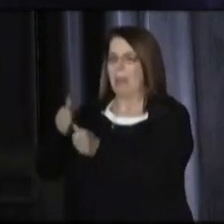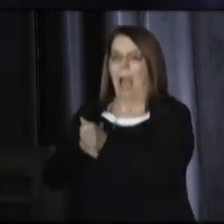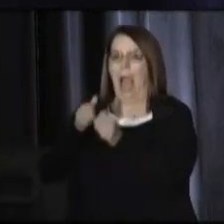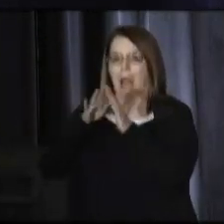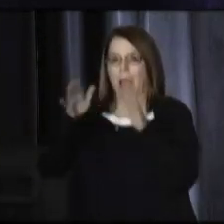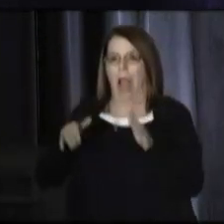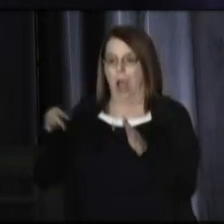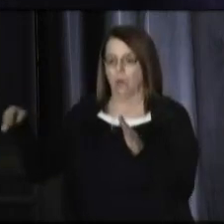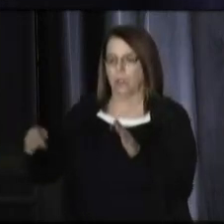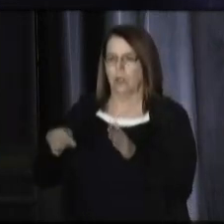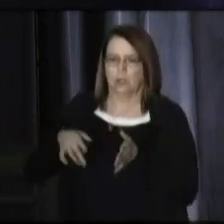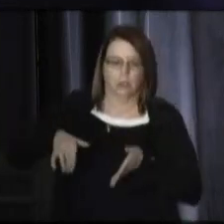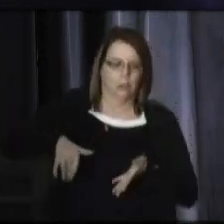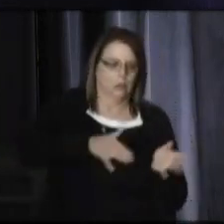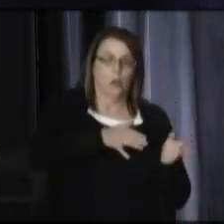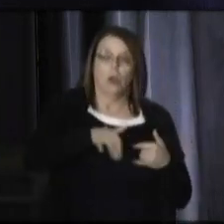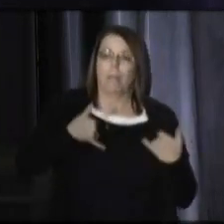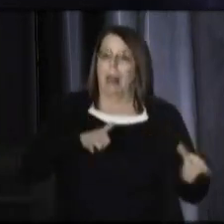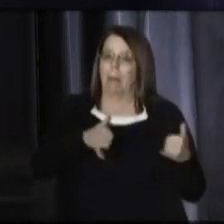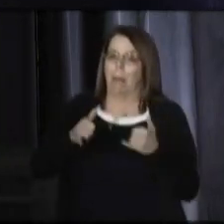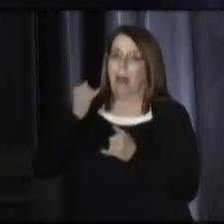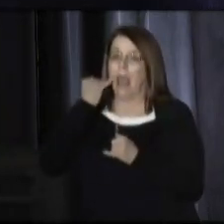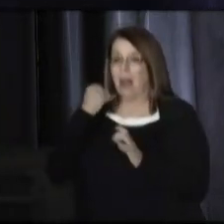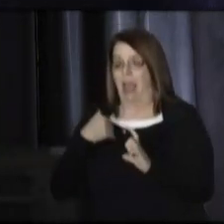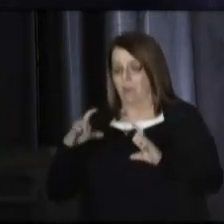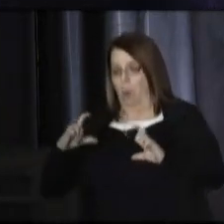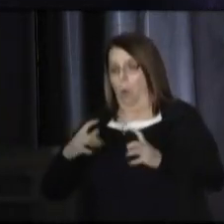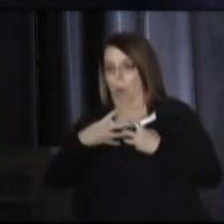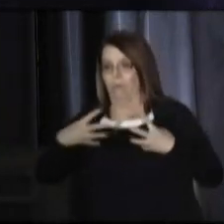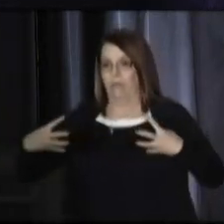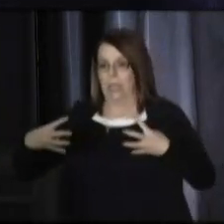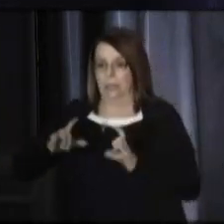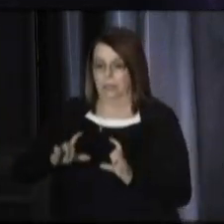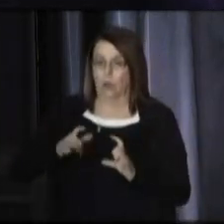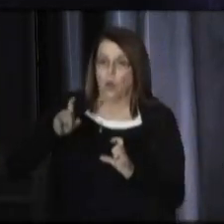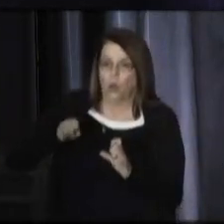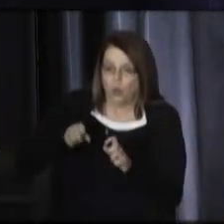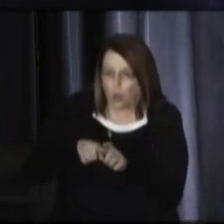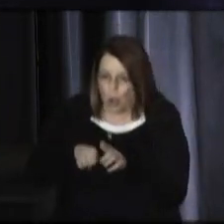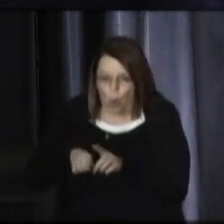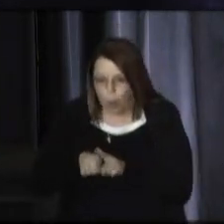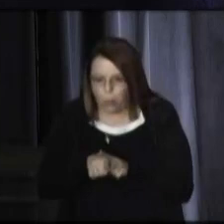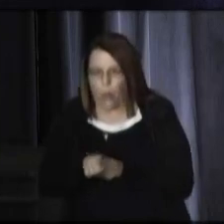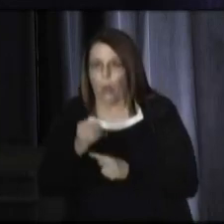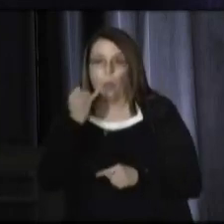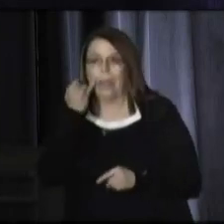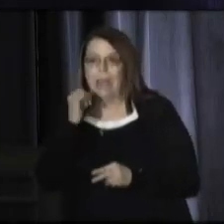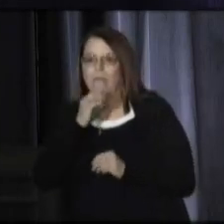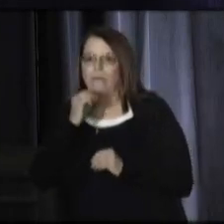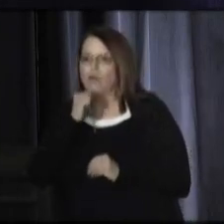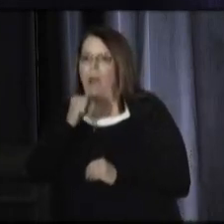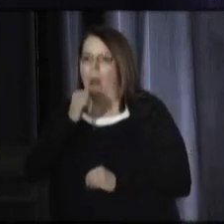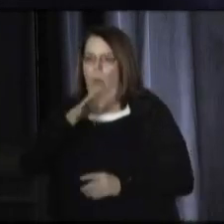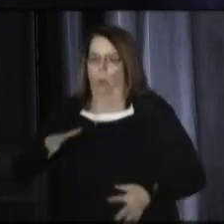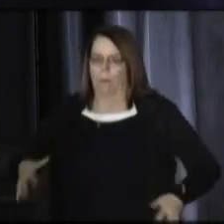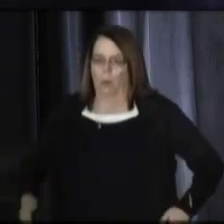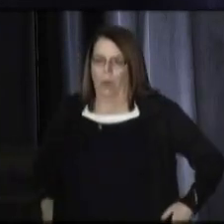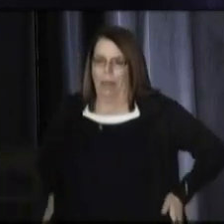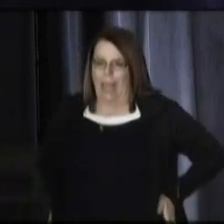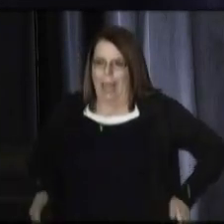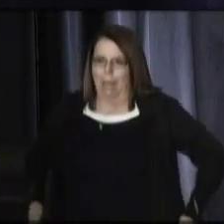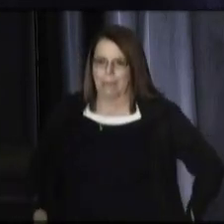said, what if a bird flies over and shits on it? I asked if she wanted to come play with us. With who, she said. Us, I